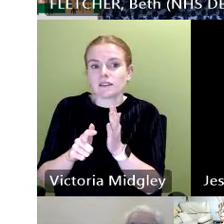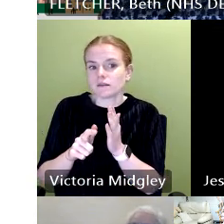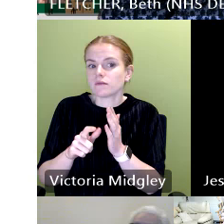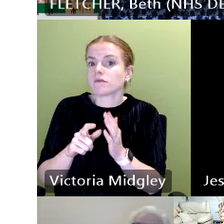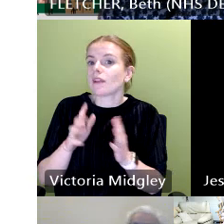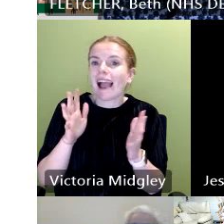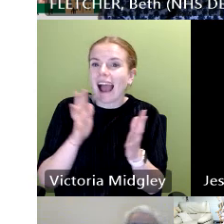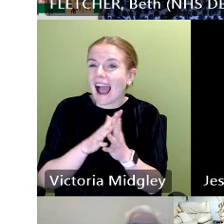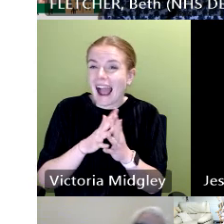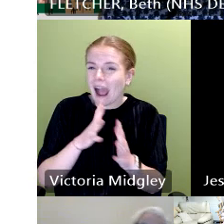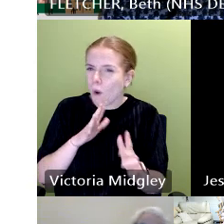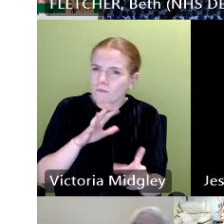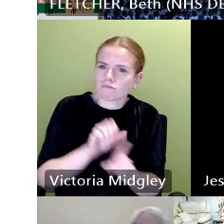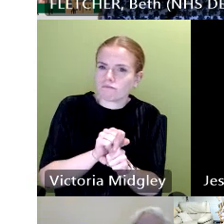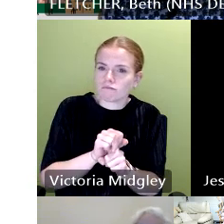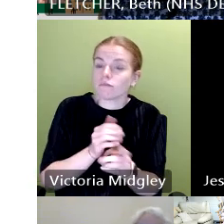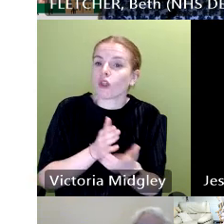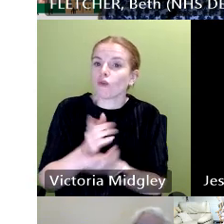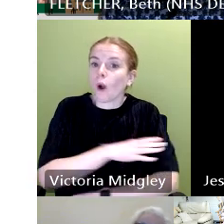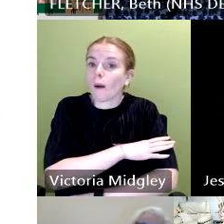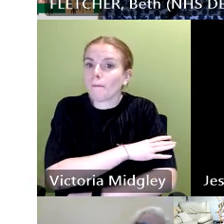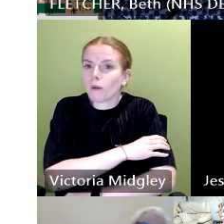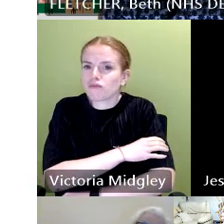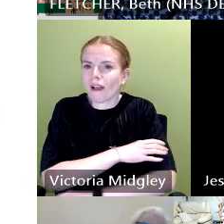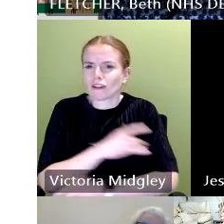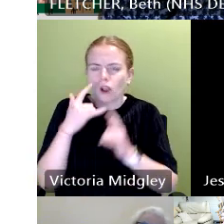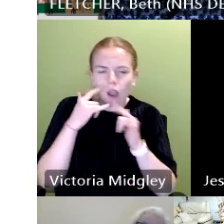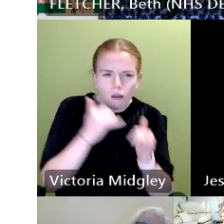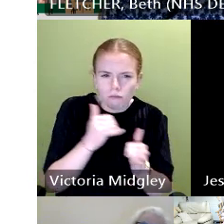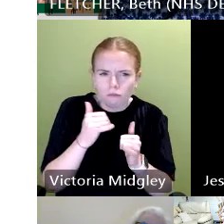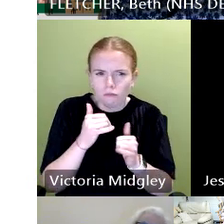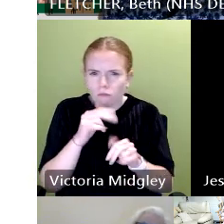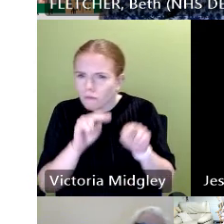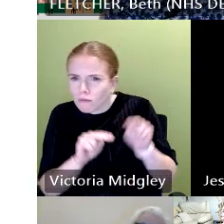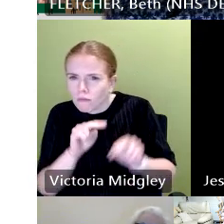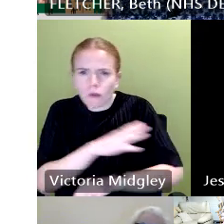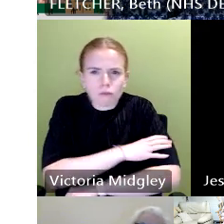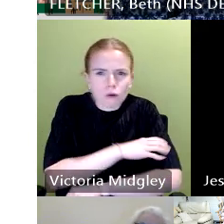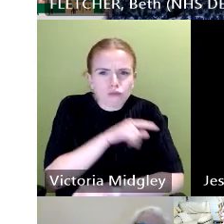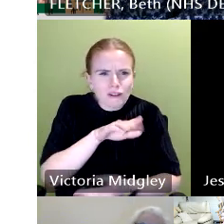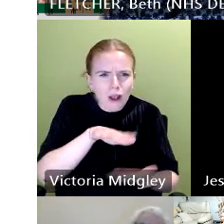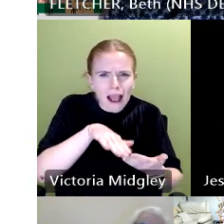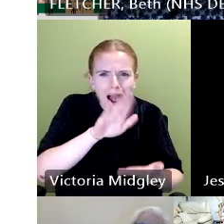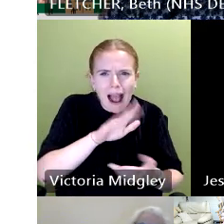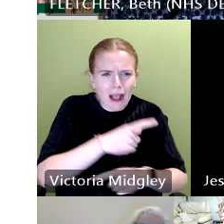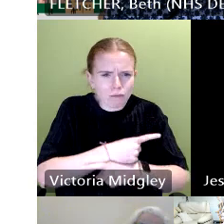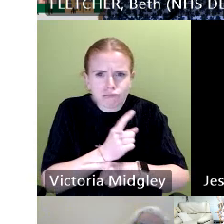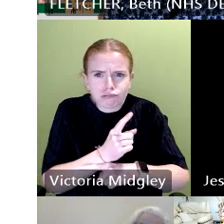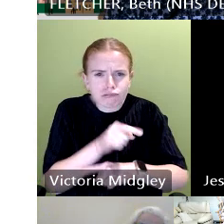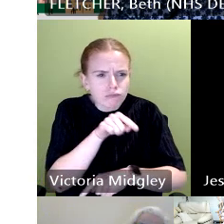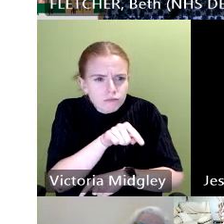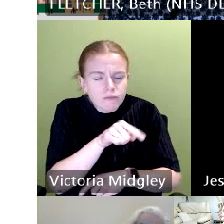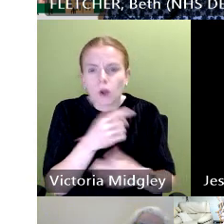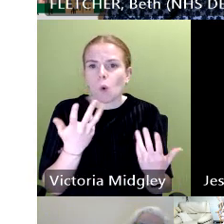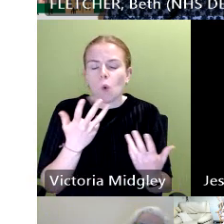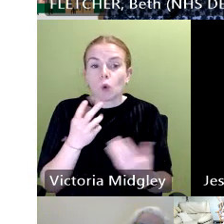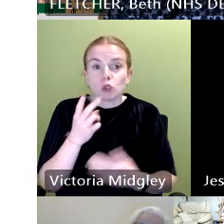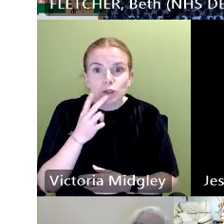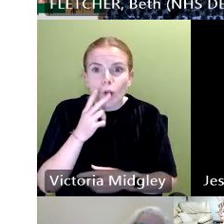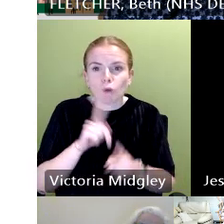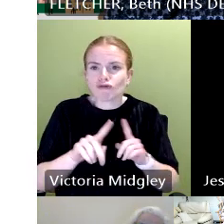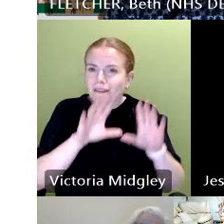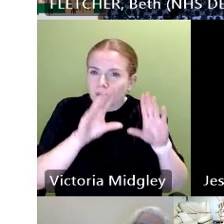pressures earlier before they get too high, or helping people to stop smoking. Those are really important prevention schemes, and if we can do